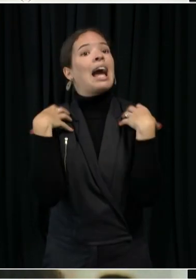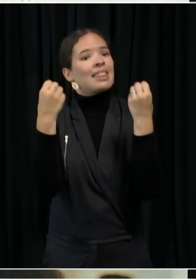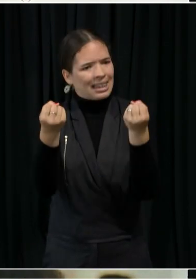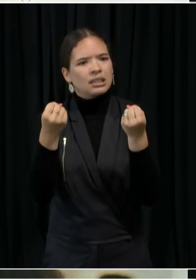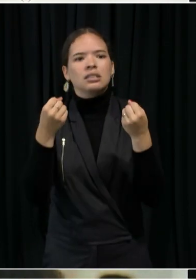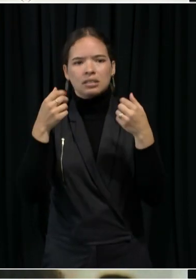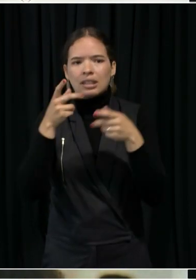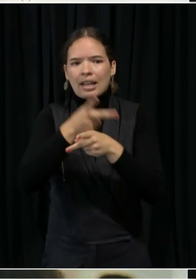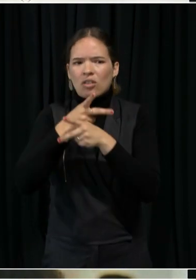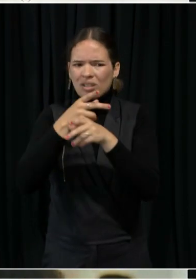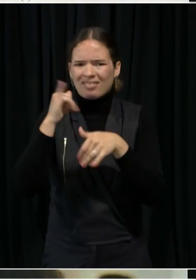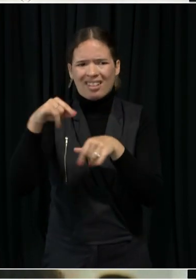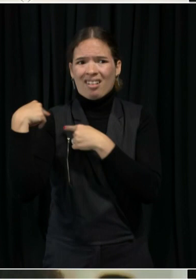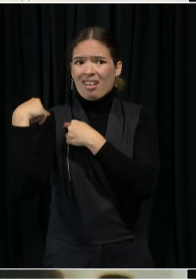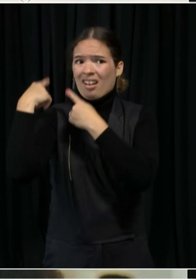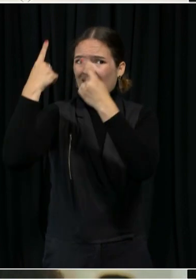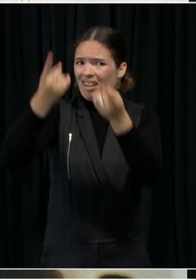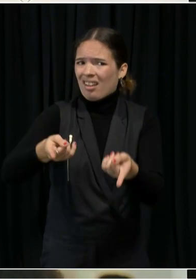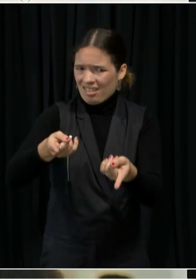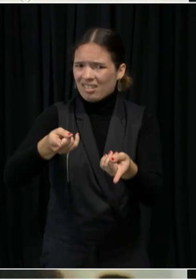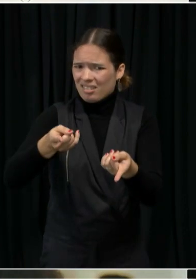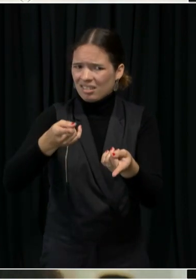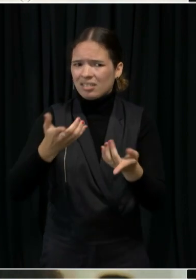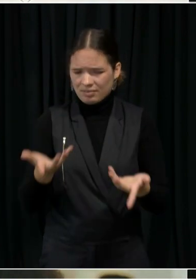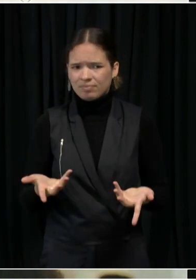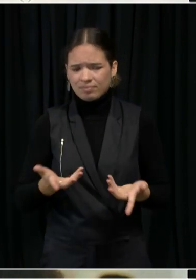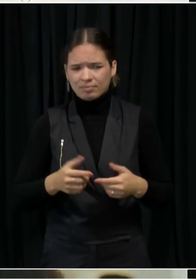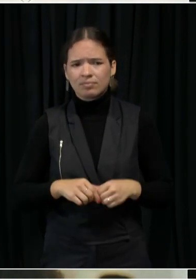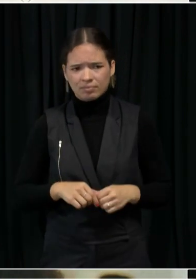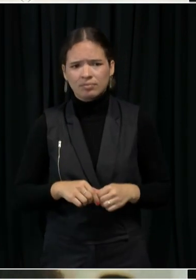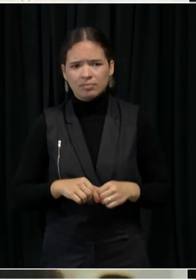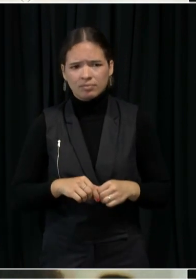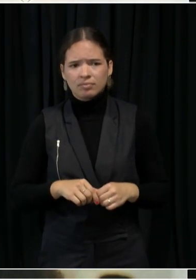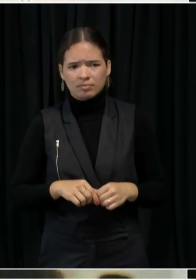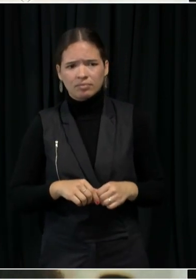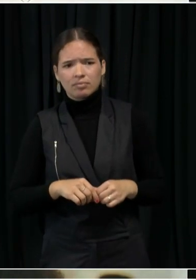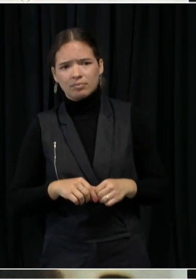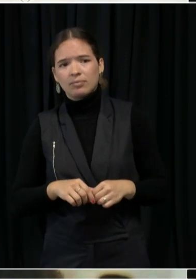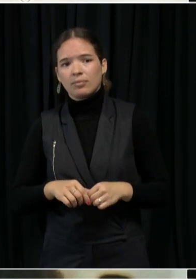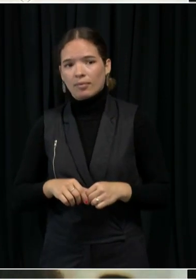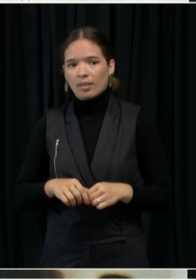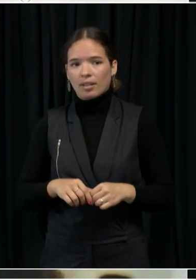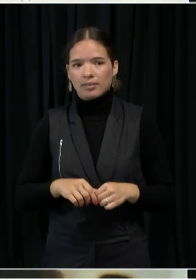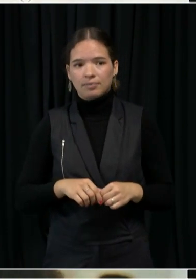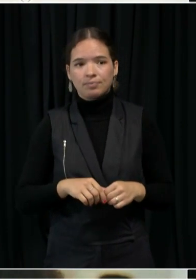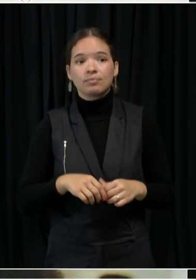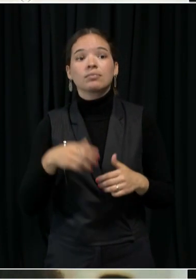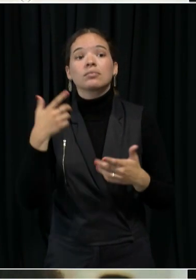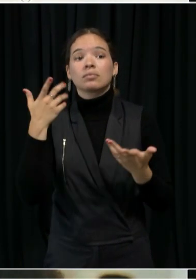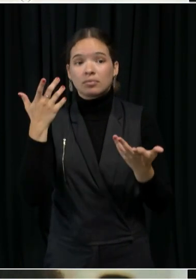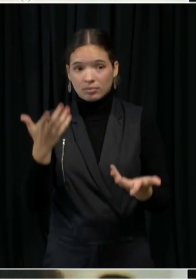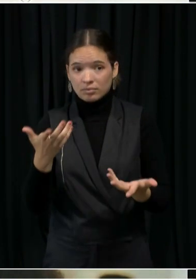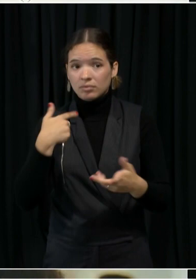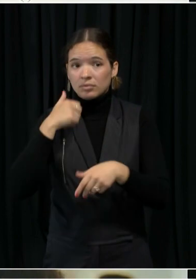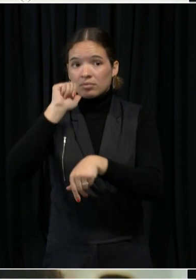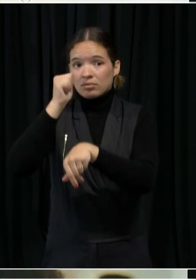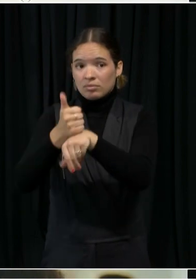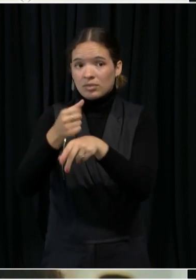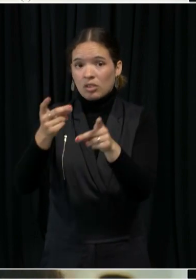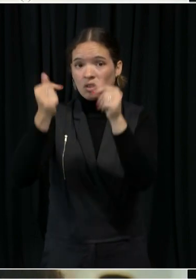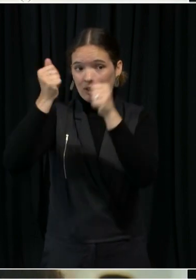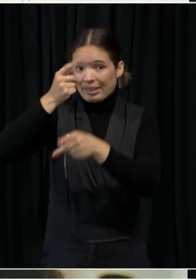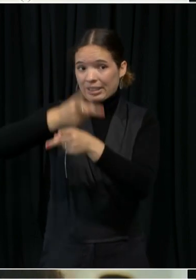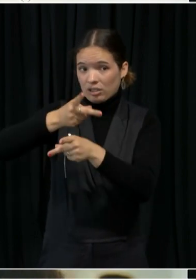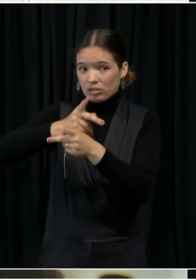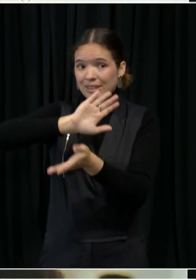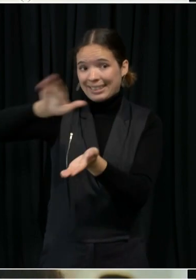ever. MBI already created an urgent care center in Ward 7,